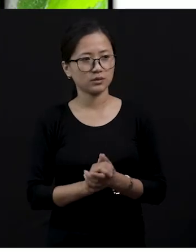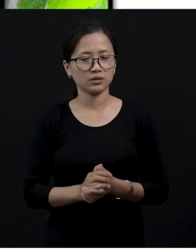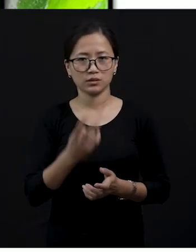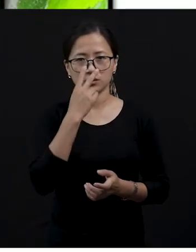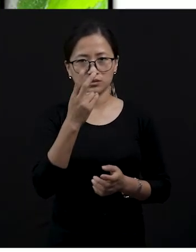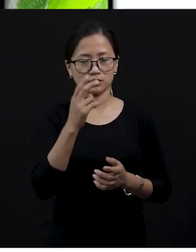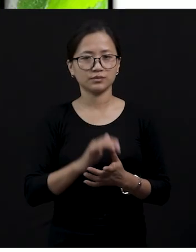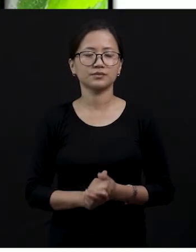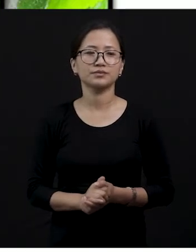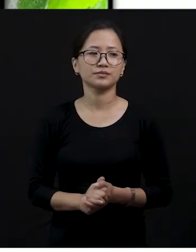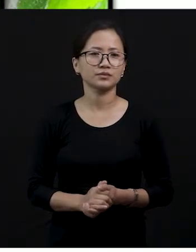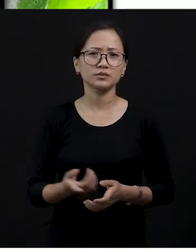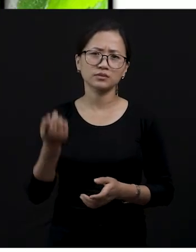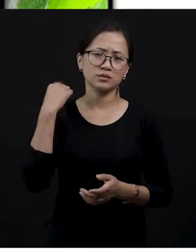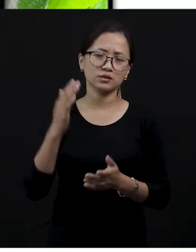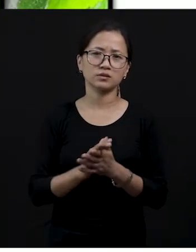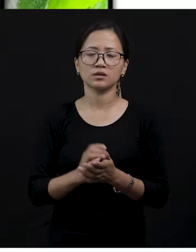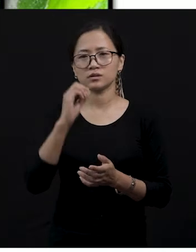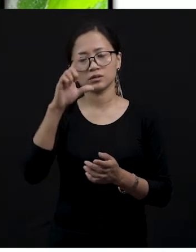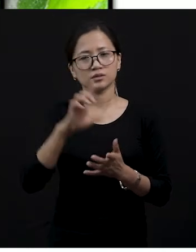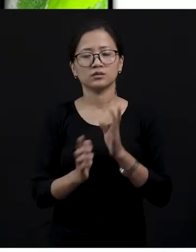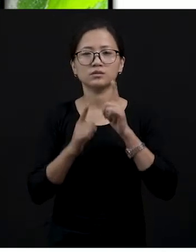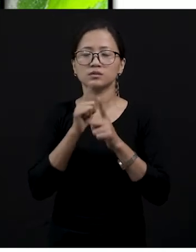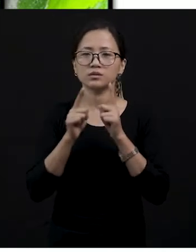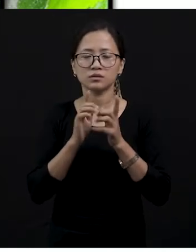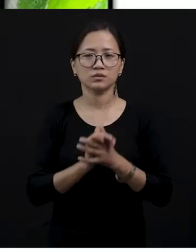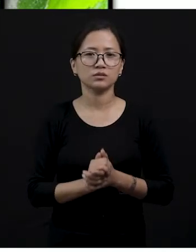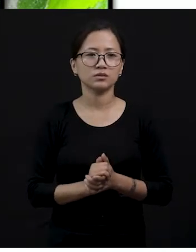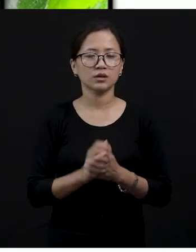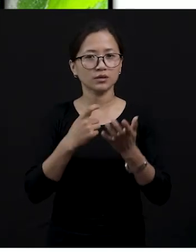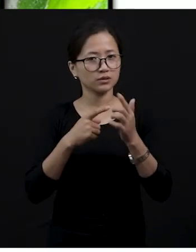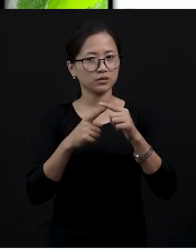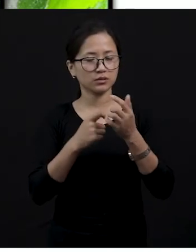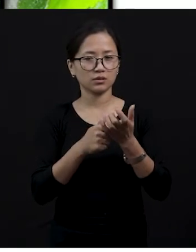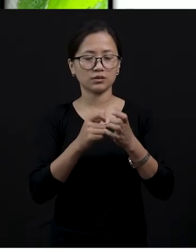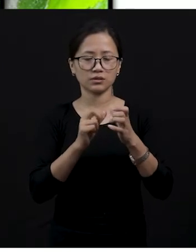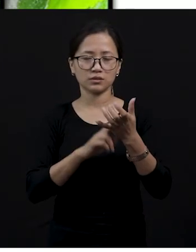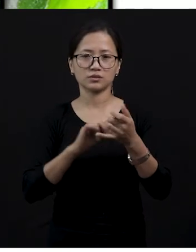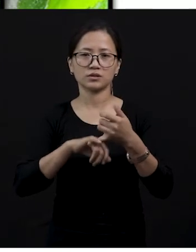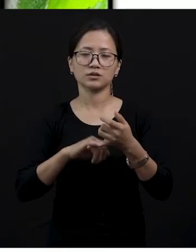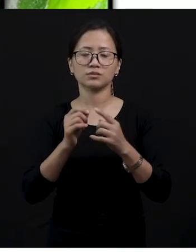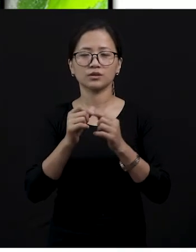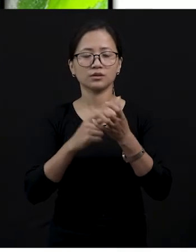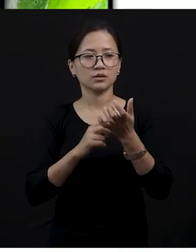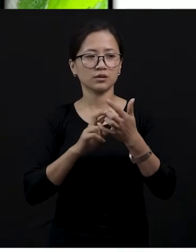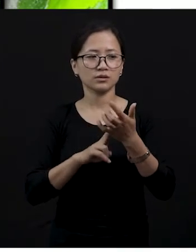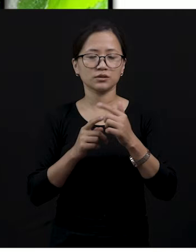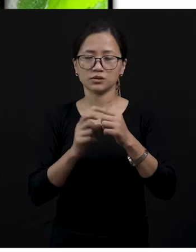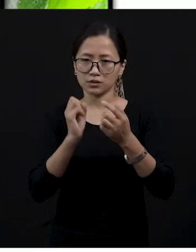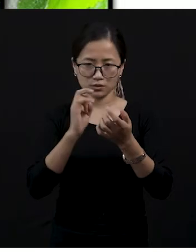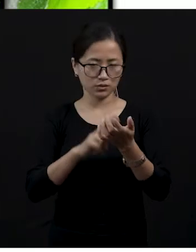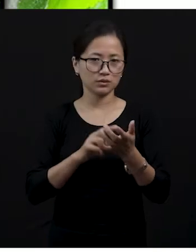this, in the last class we also talked about transpiration, right? So water also